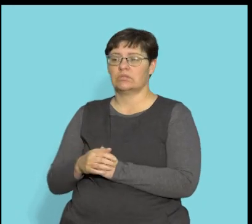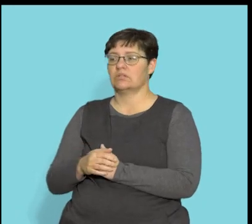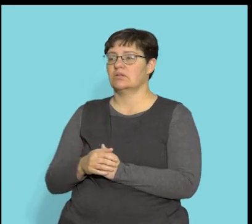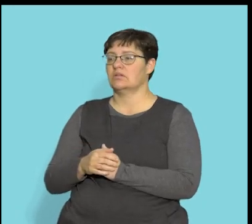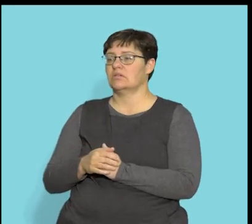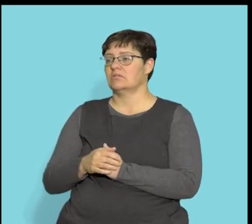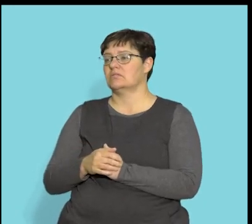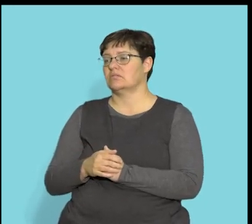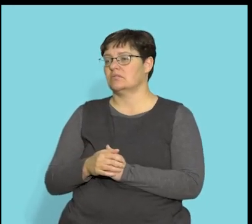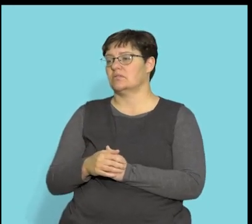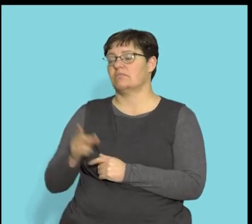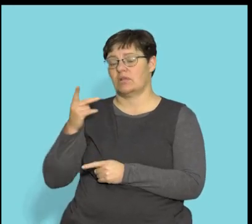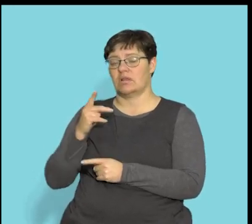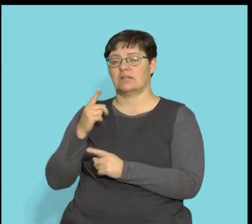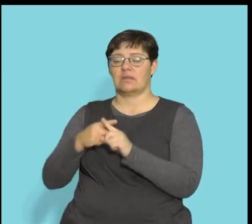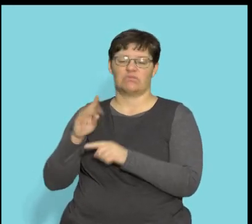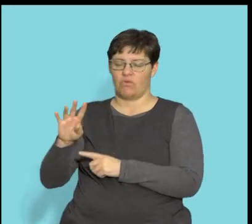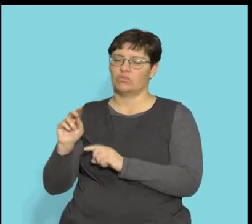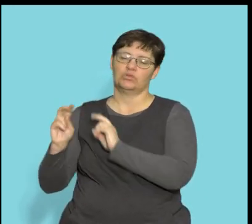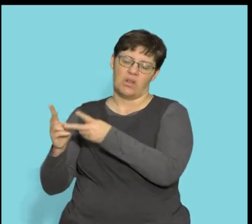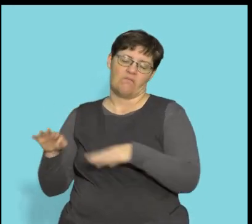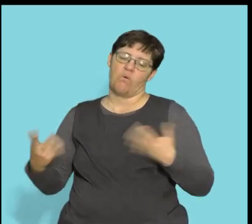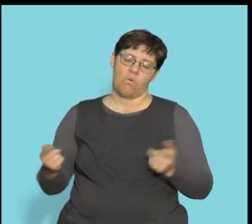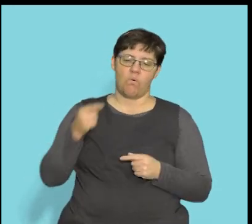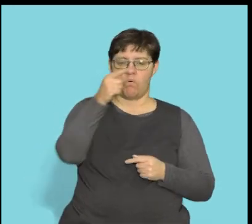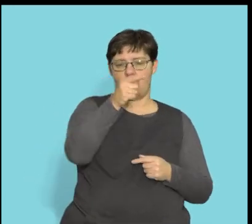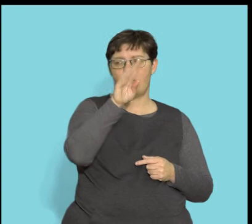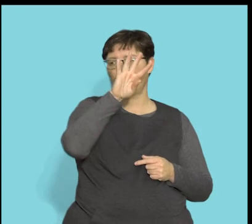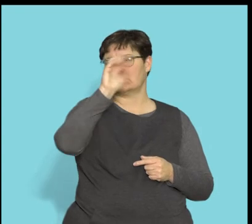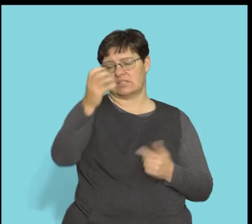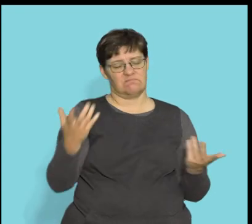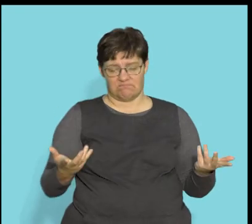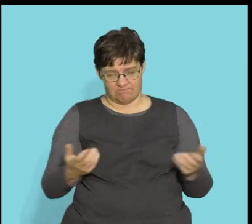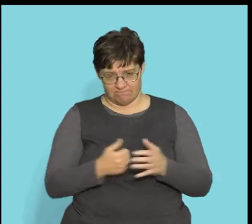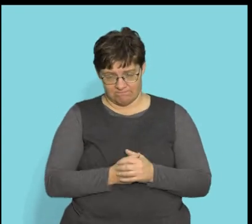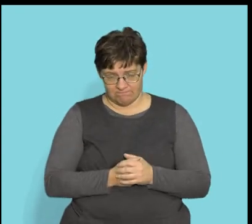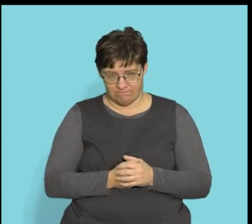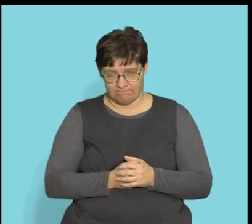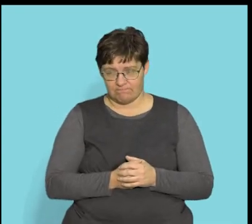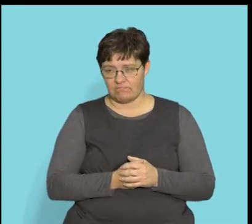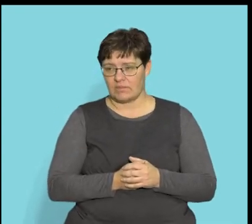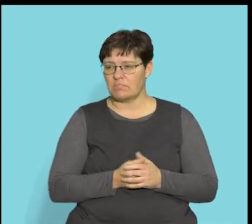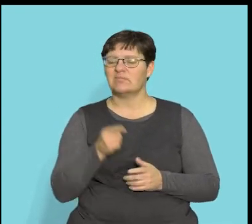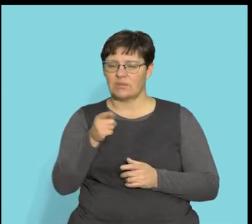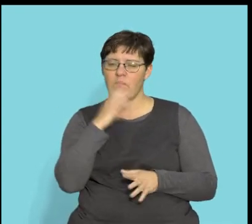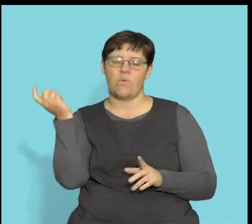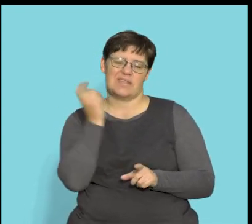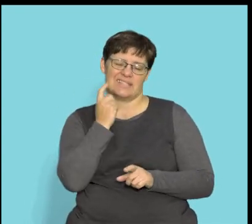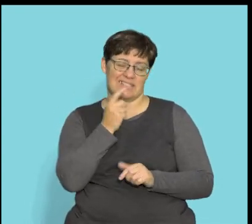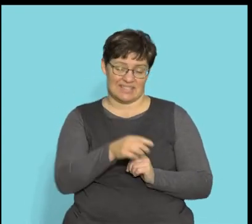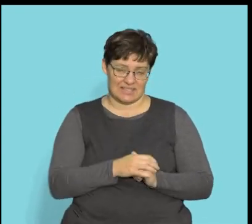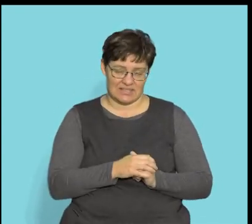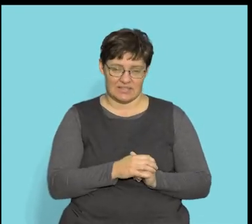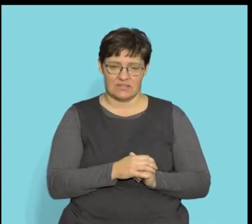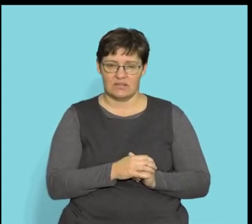radius multiplied by a scale factor of 4 would be 12, and my new height would be 40, because it's 10 times 4. But this way is